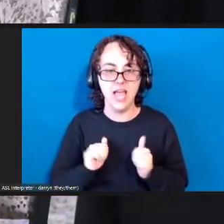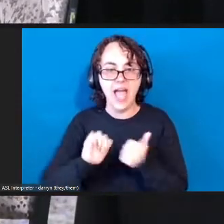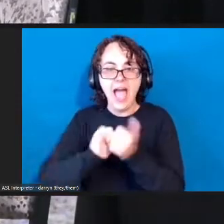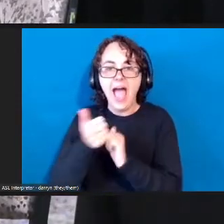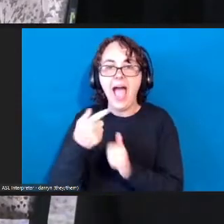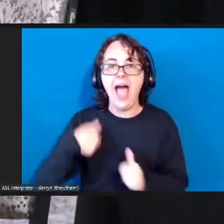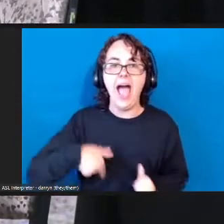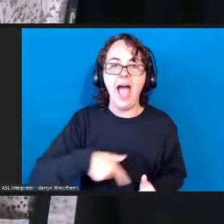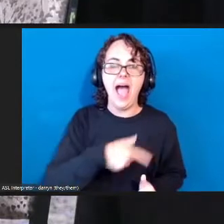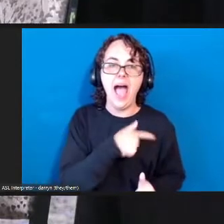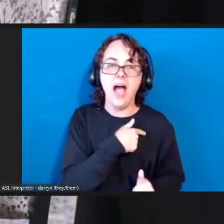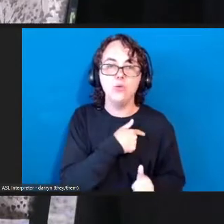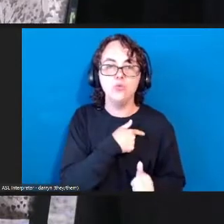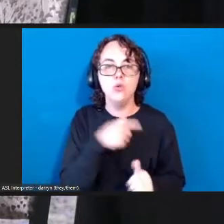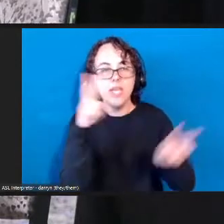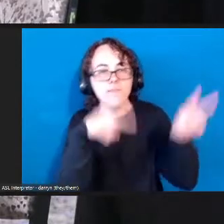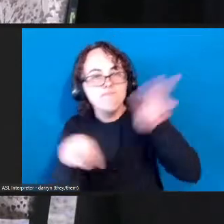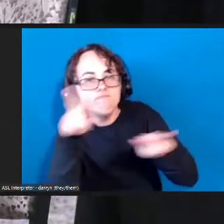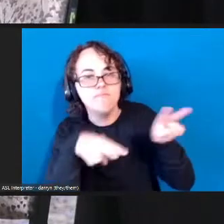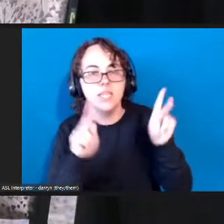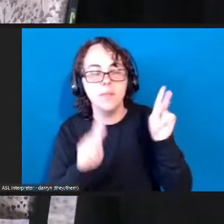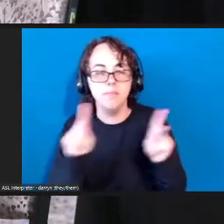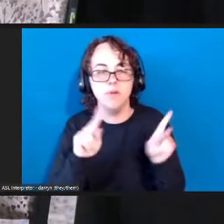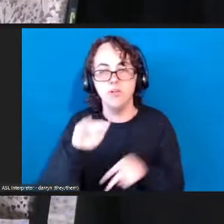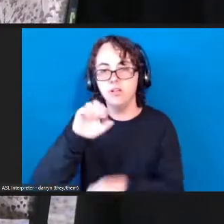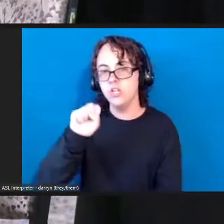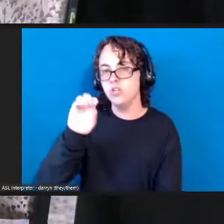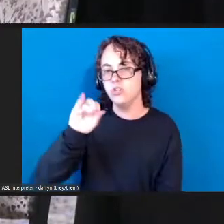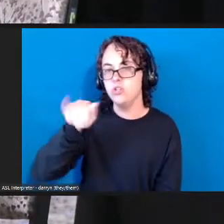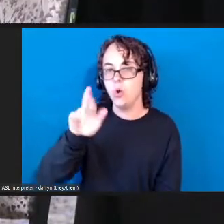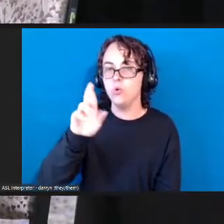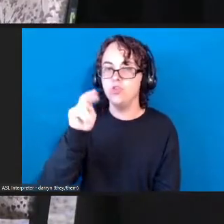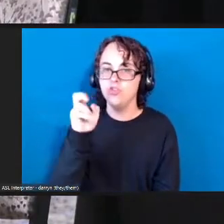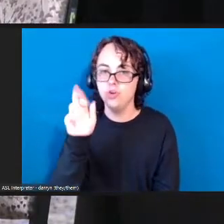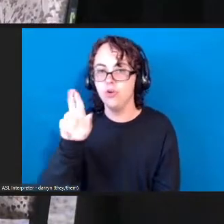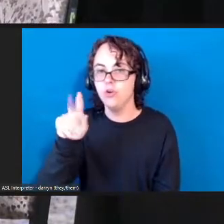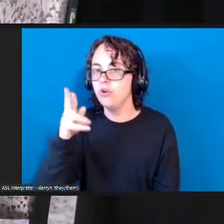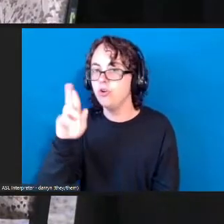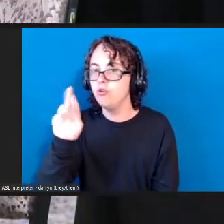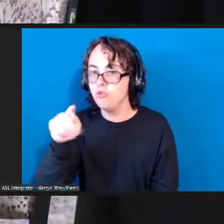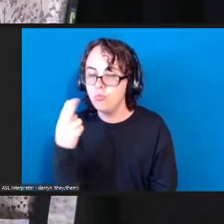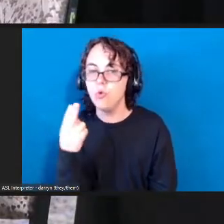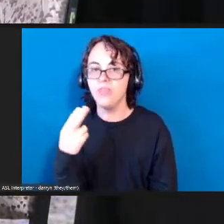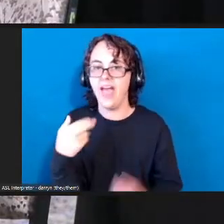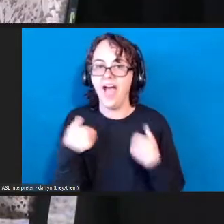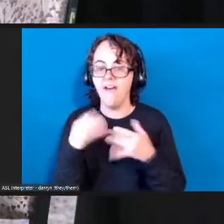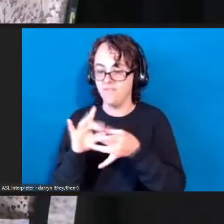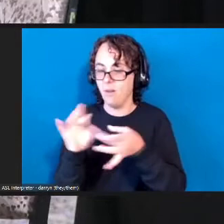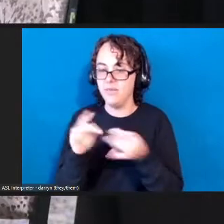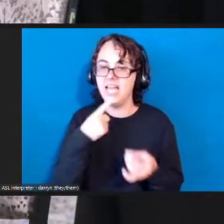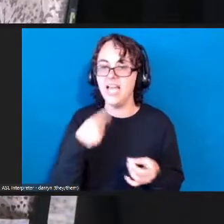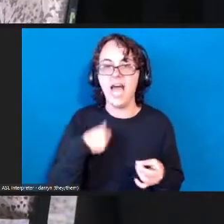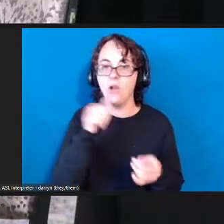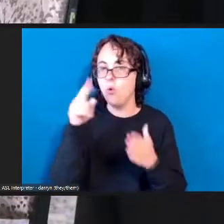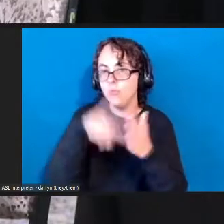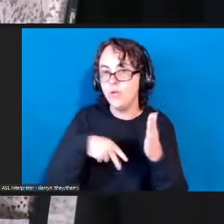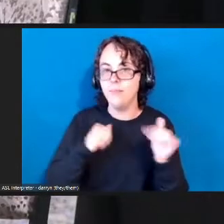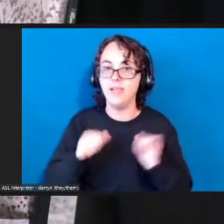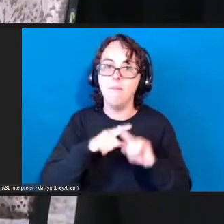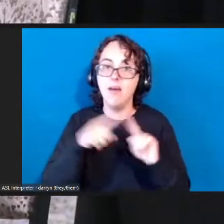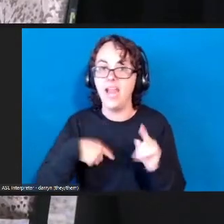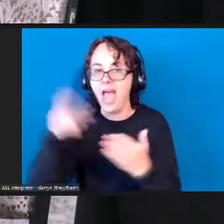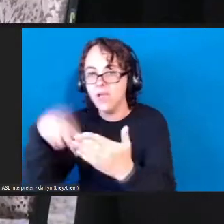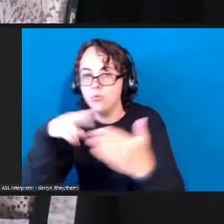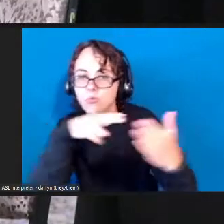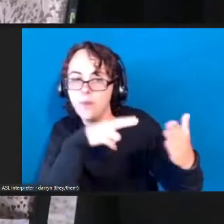couldn't read, but I could read the people. There's great power in humanism. That's what she was really talking about. So we will